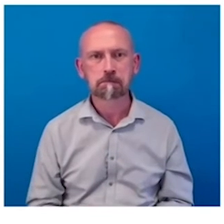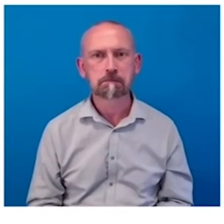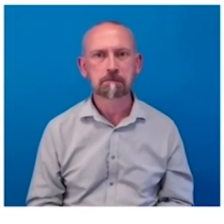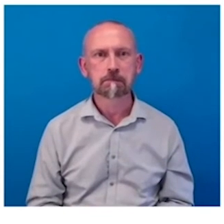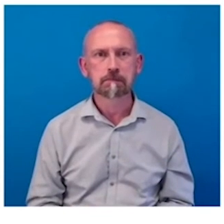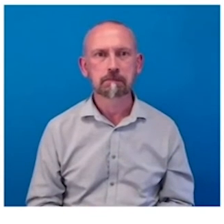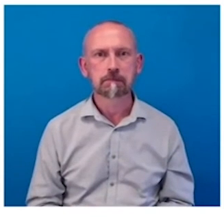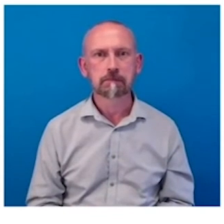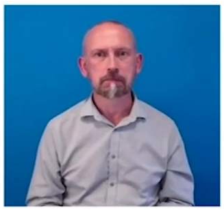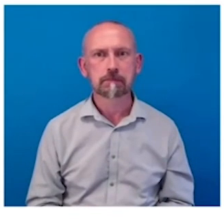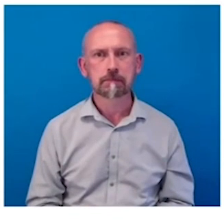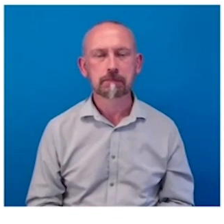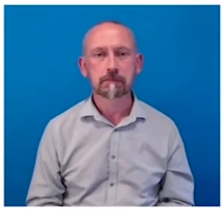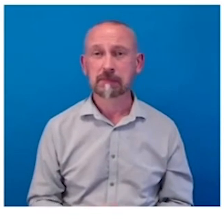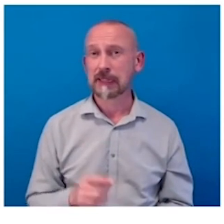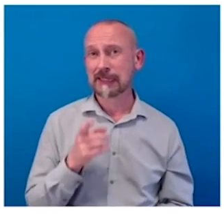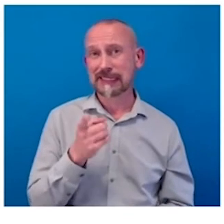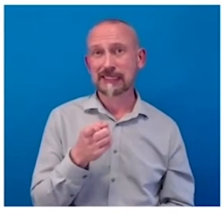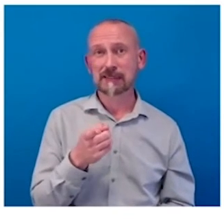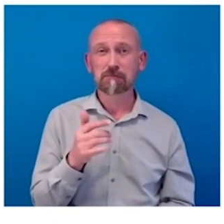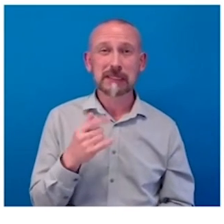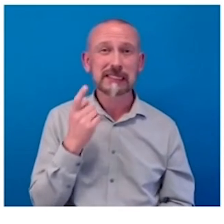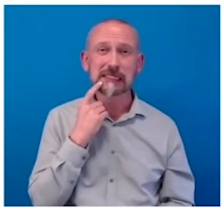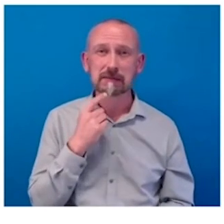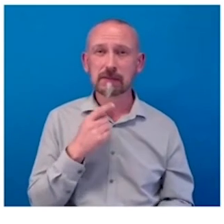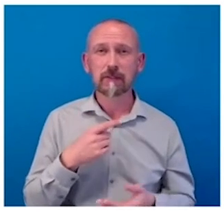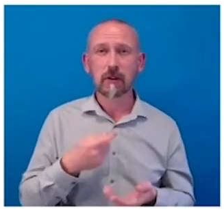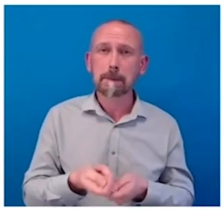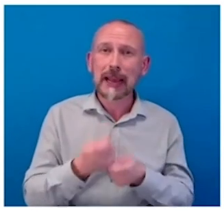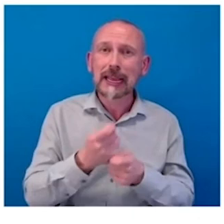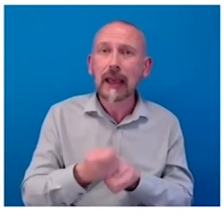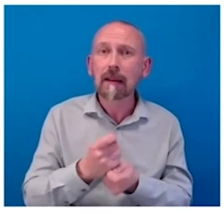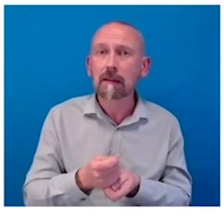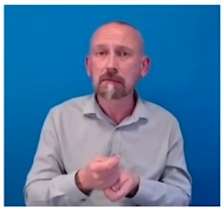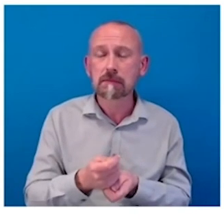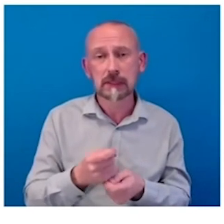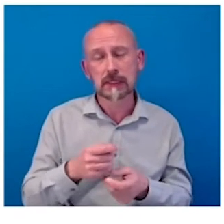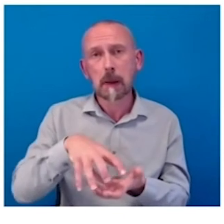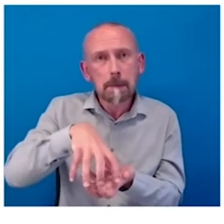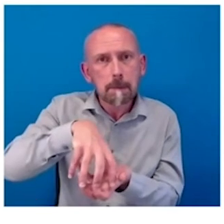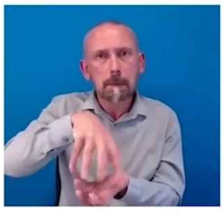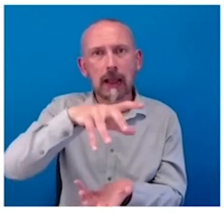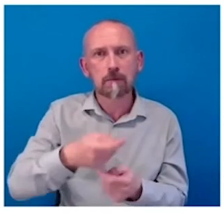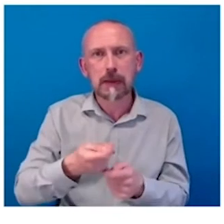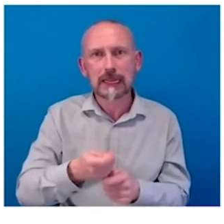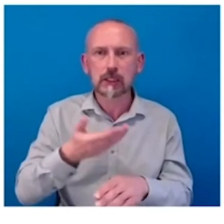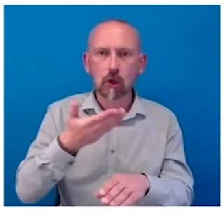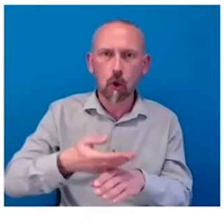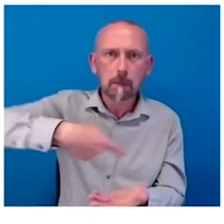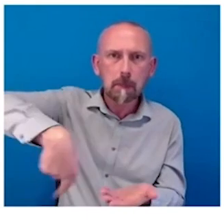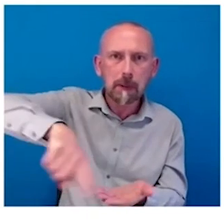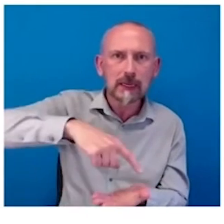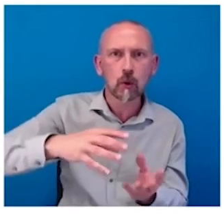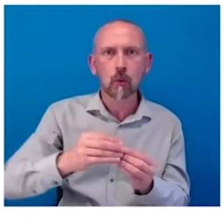So actually, in this case, it's probably just pancakes. It's a pile of pancakes on a saucer or a plate with some blueberries.